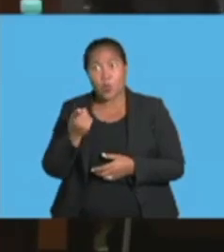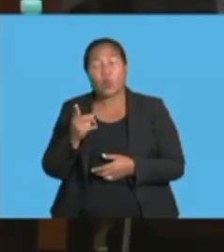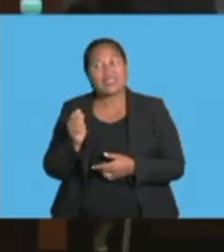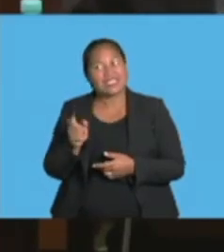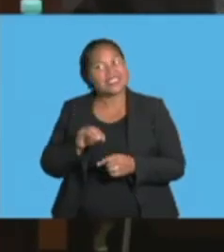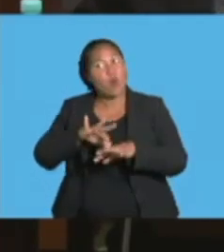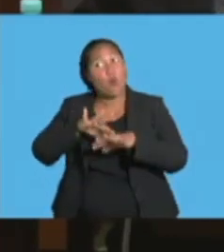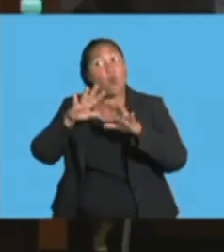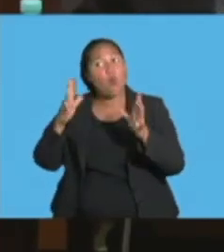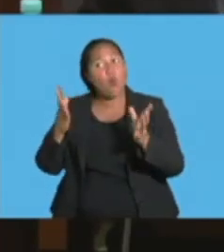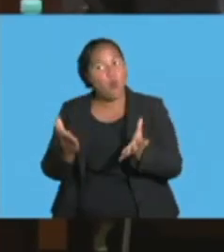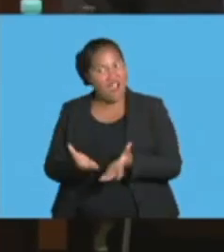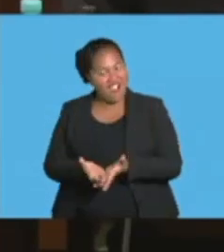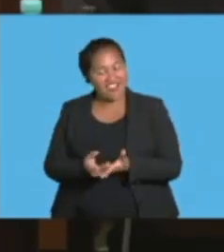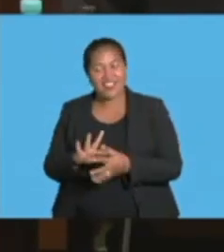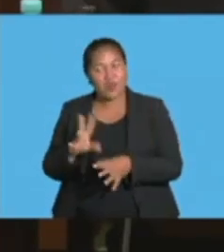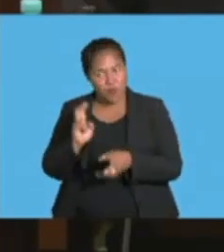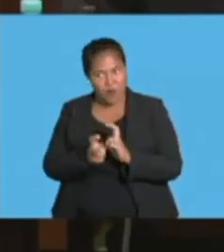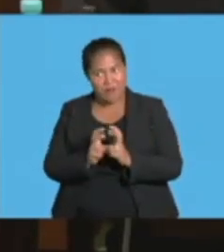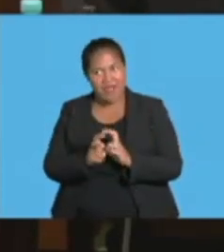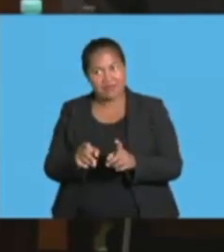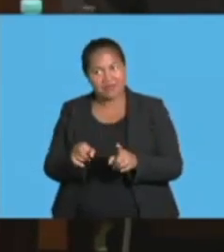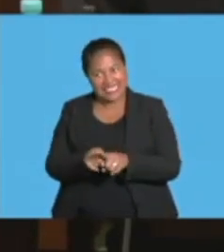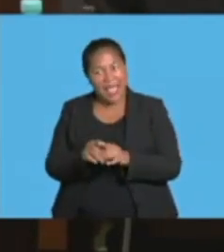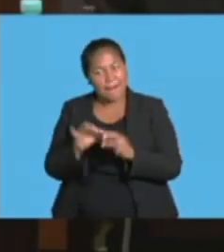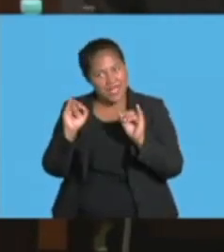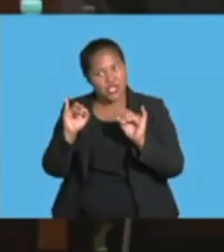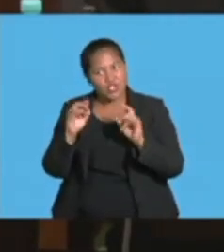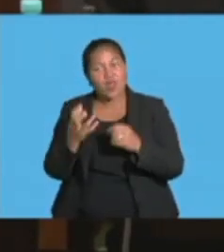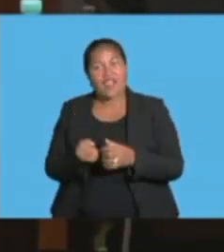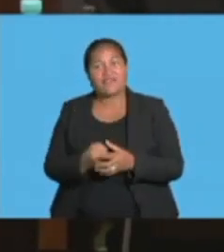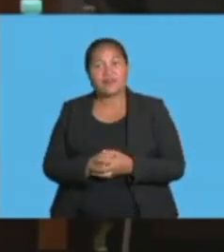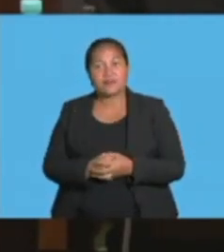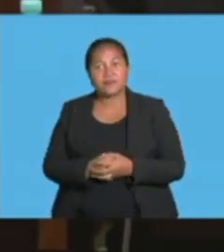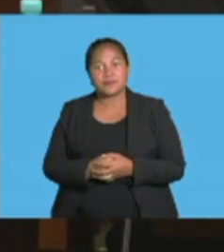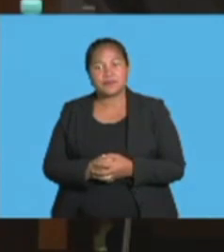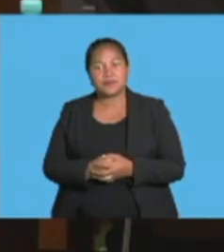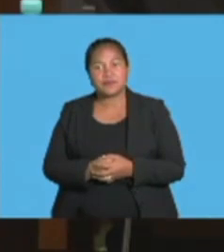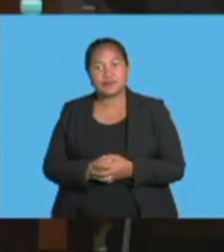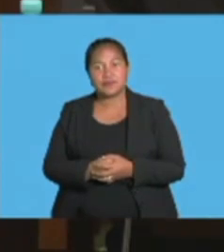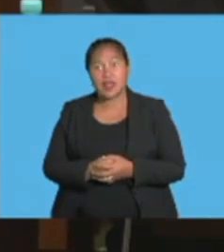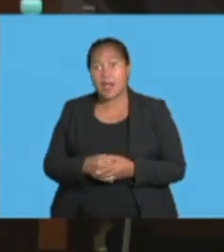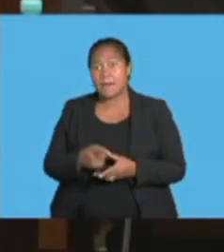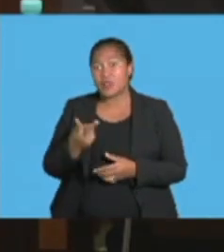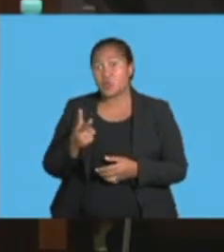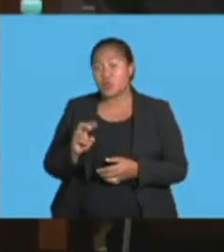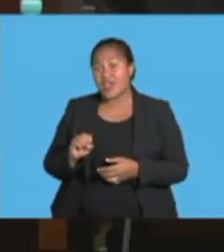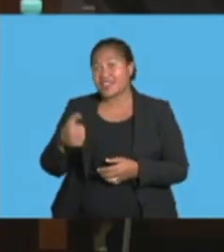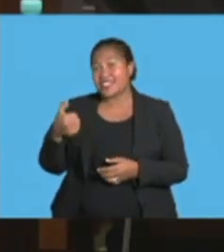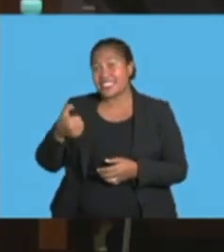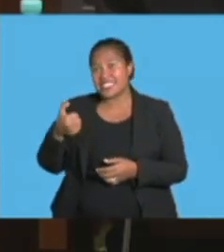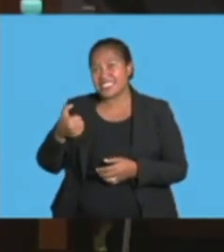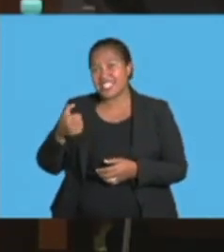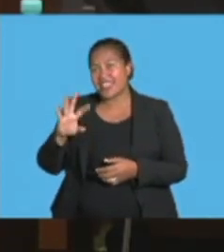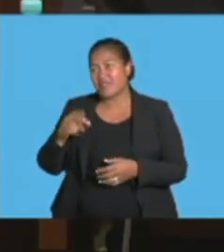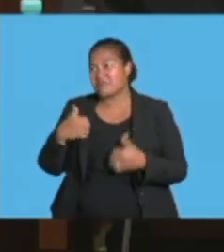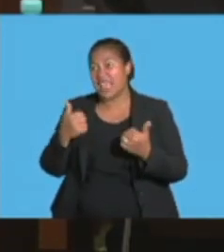problem. There were about 58 million deaths in 2016 right around the world.